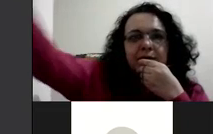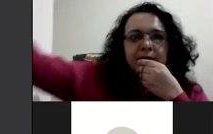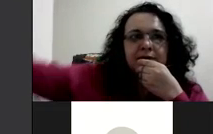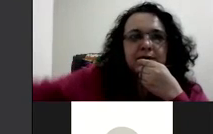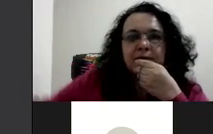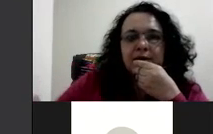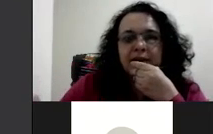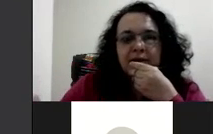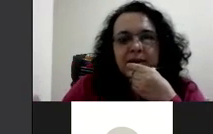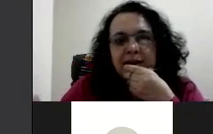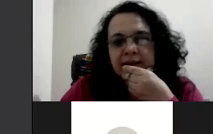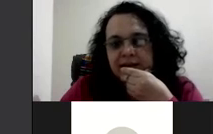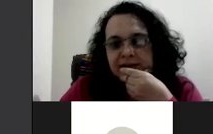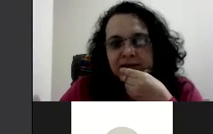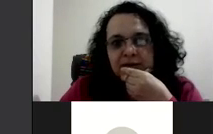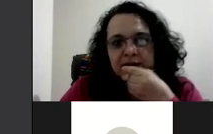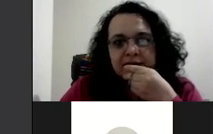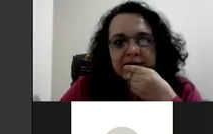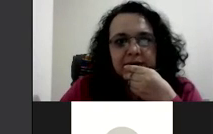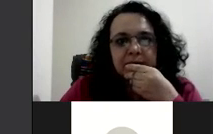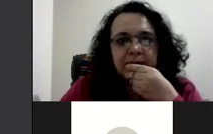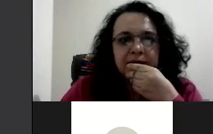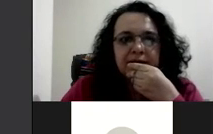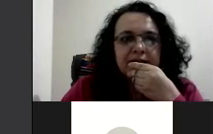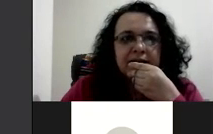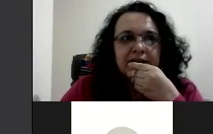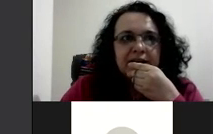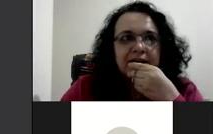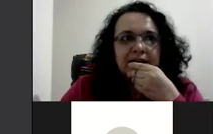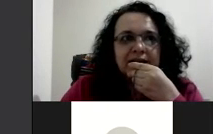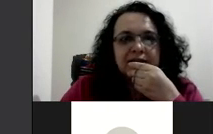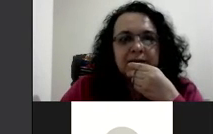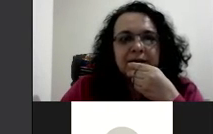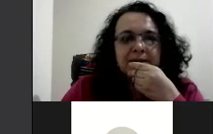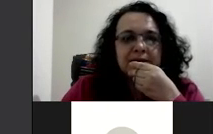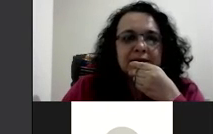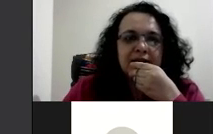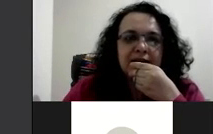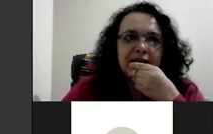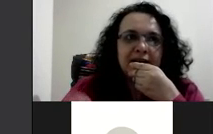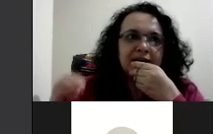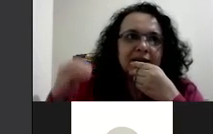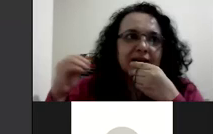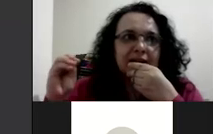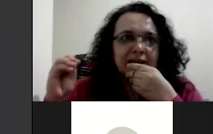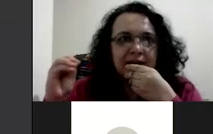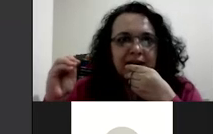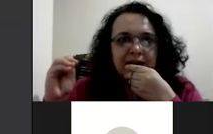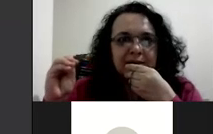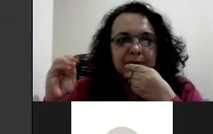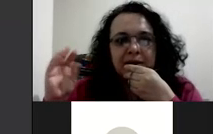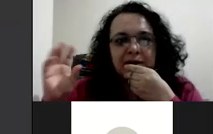big rooms with more than 100 students in the room, and sometimes